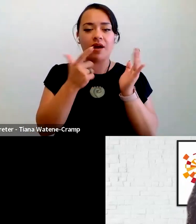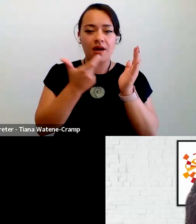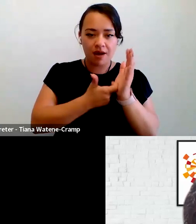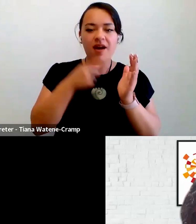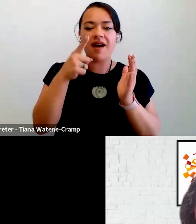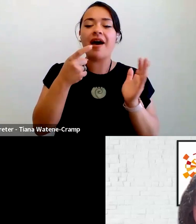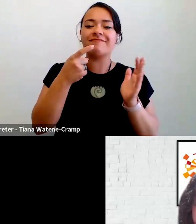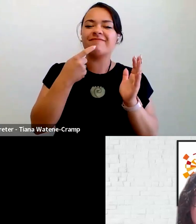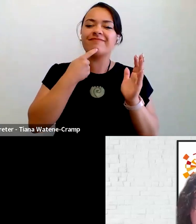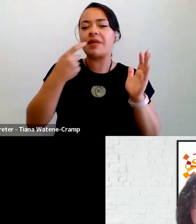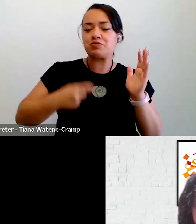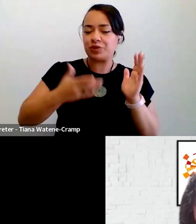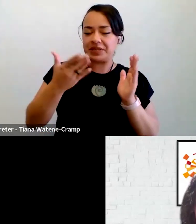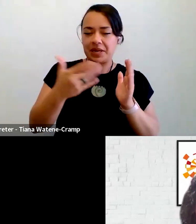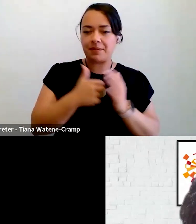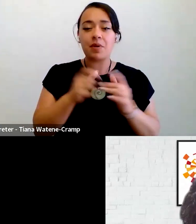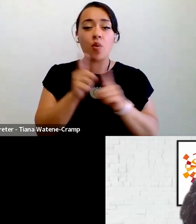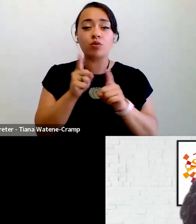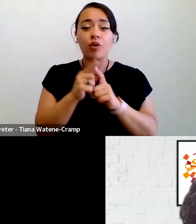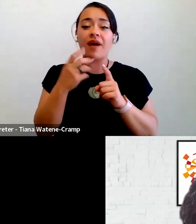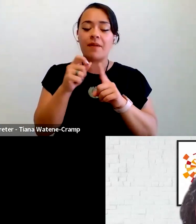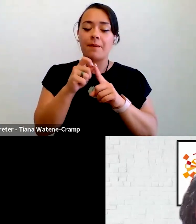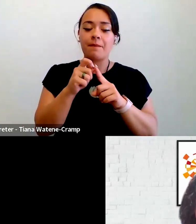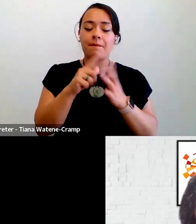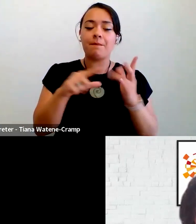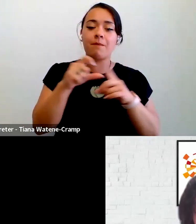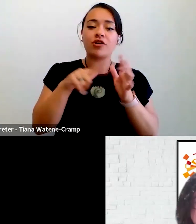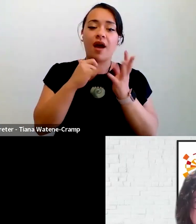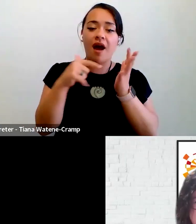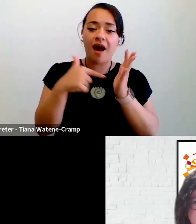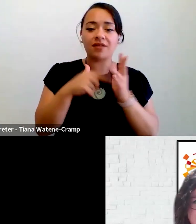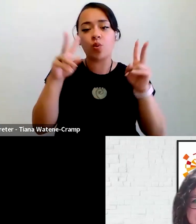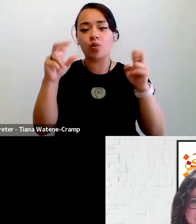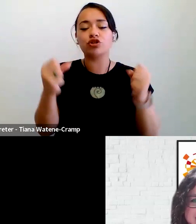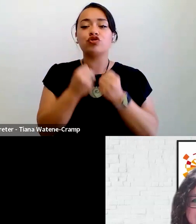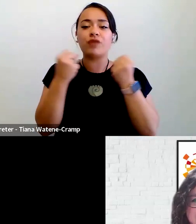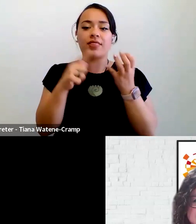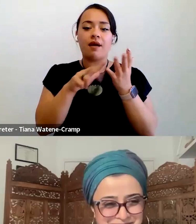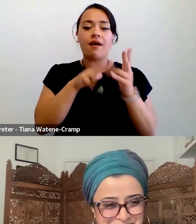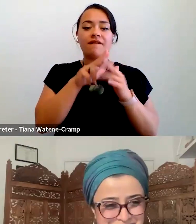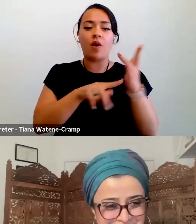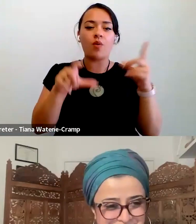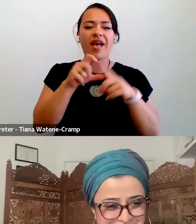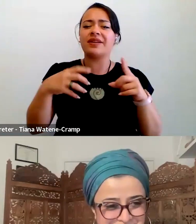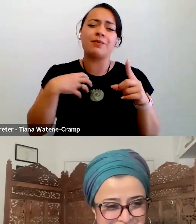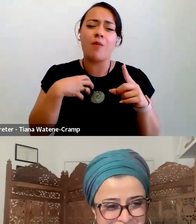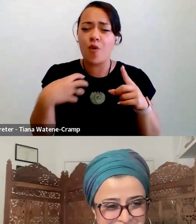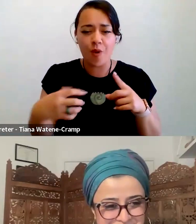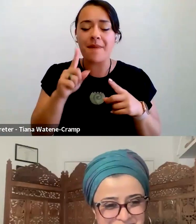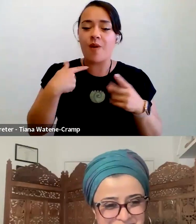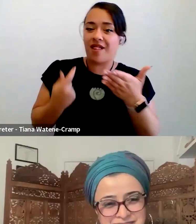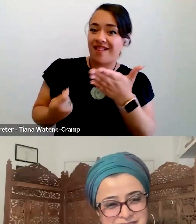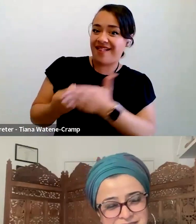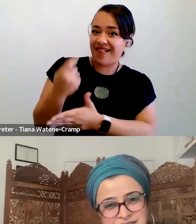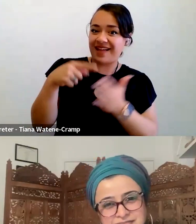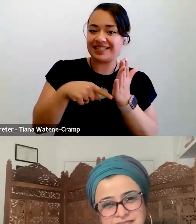Australia. And she also hosts the podcast Strengths Unfold. And there's more, but I'm going to hand it over to Tasneem now.